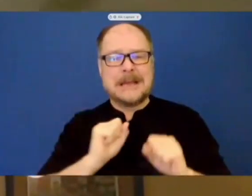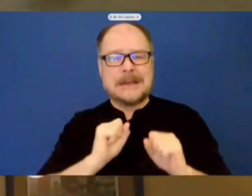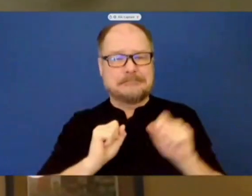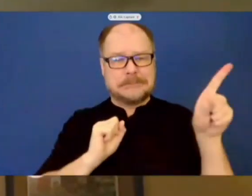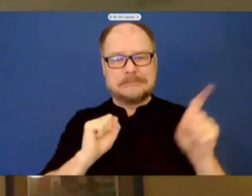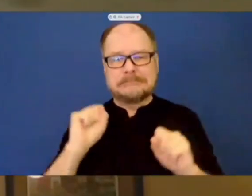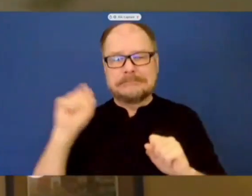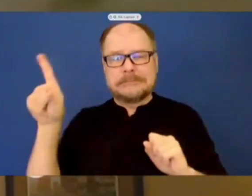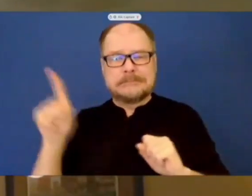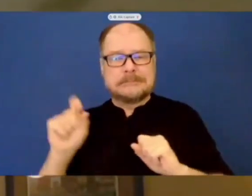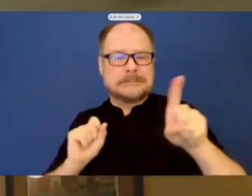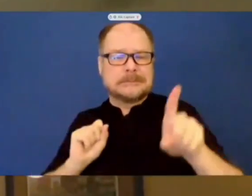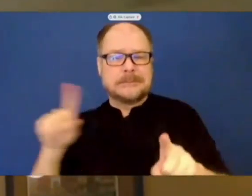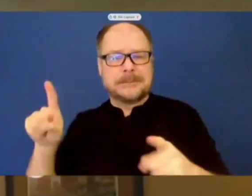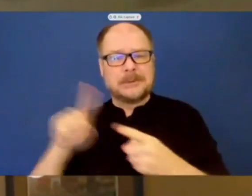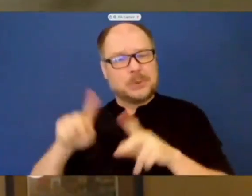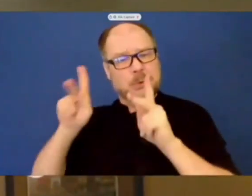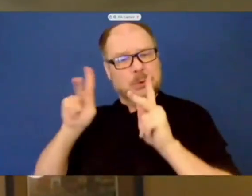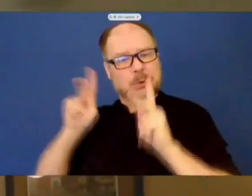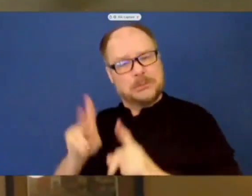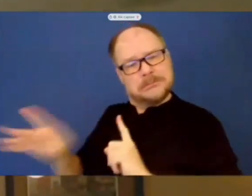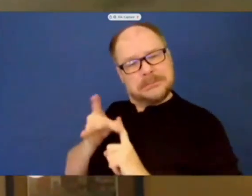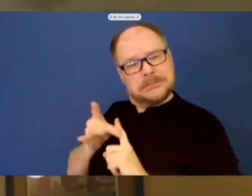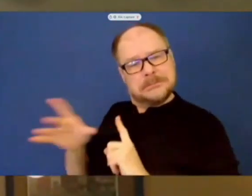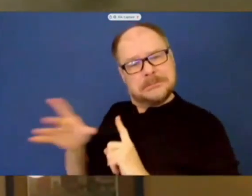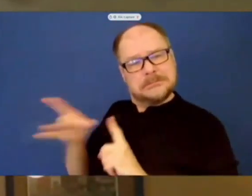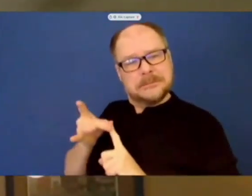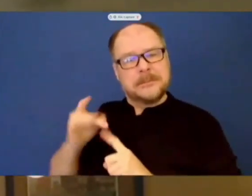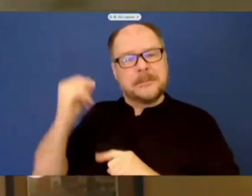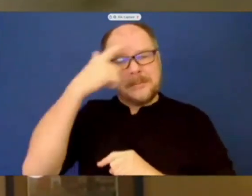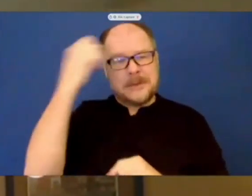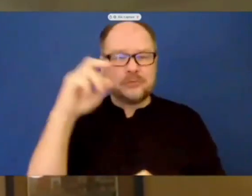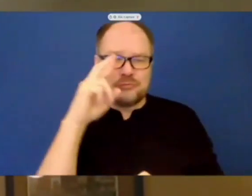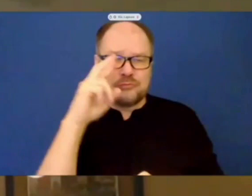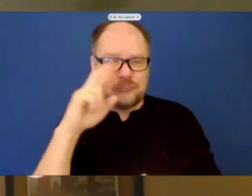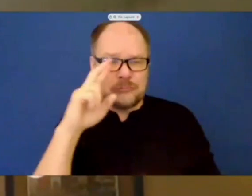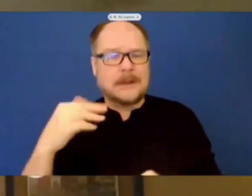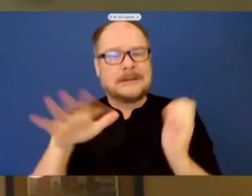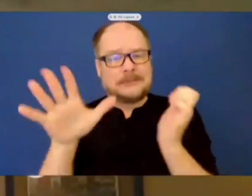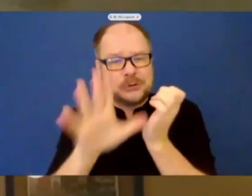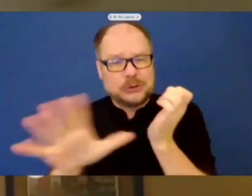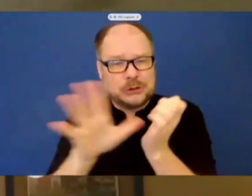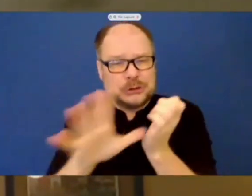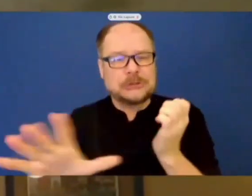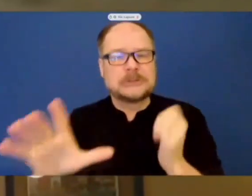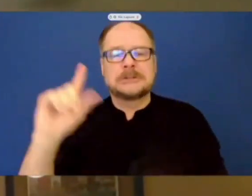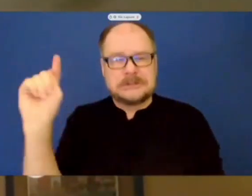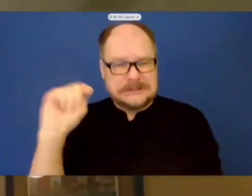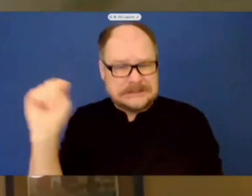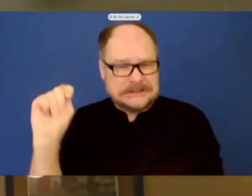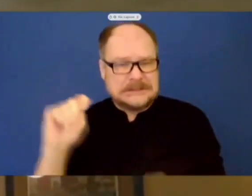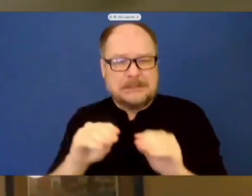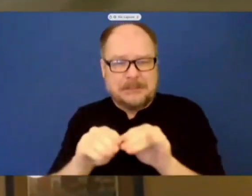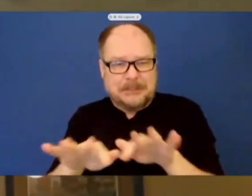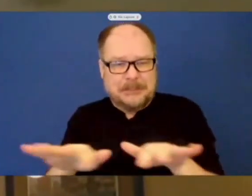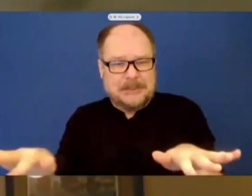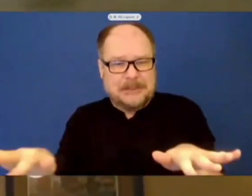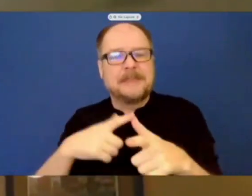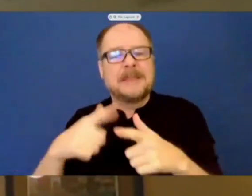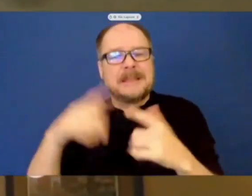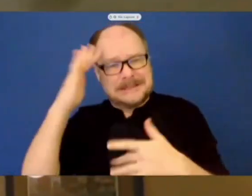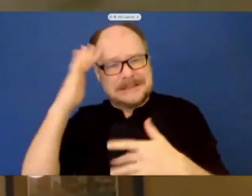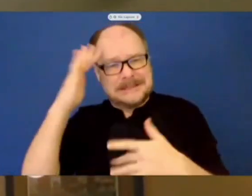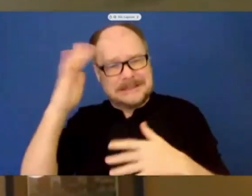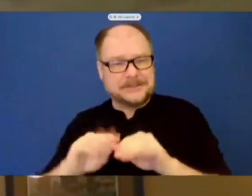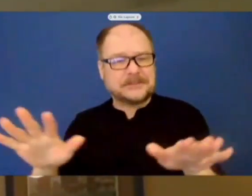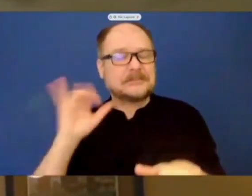through exposure to rodent feces or urine. The current living environment at the encampment site is neither safe nor